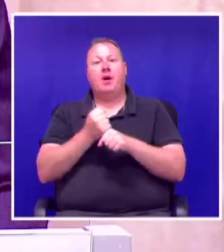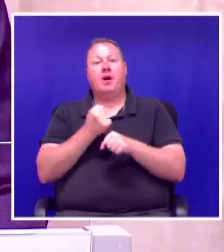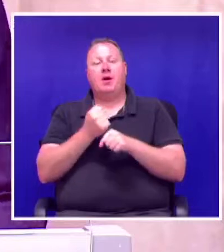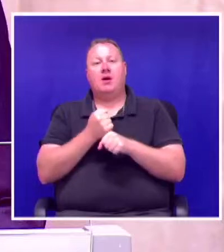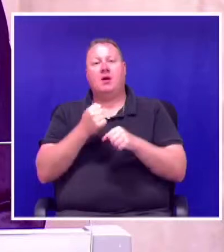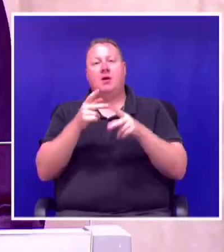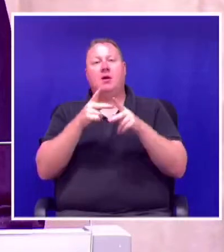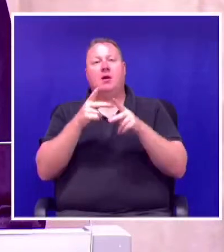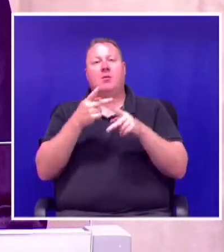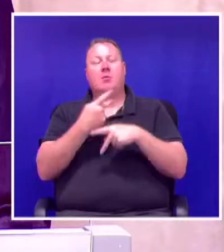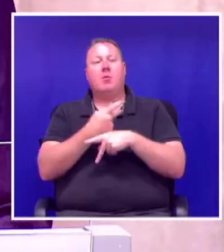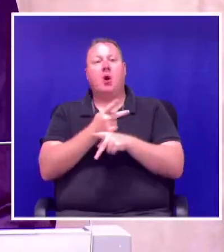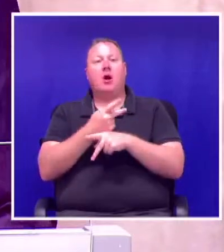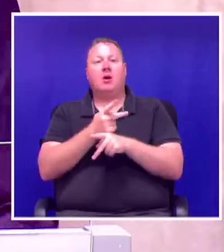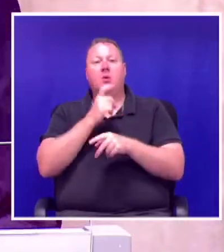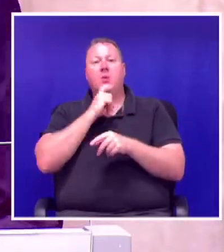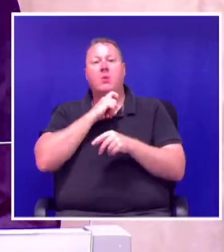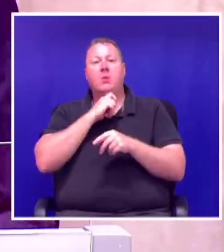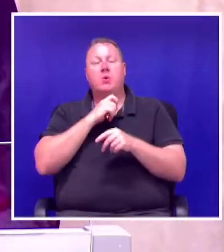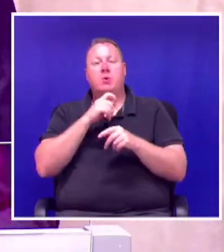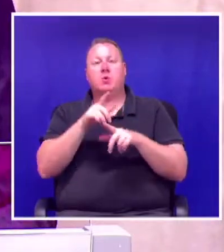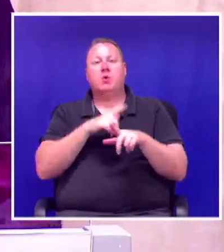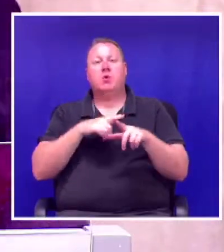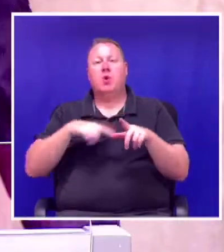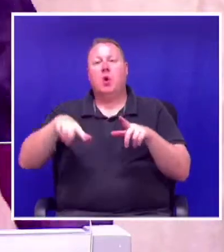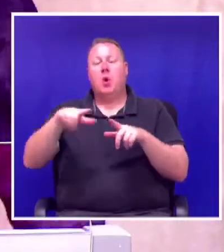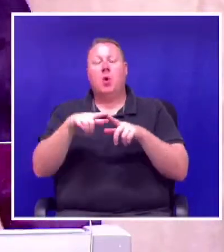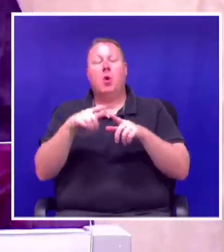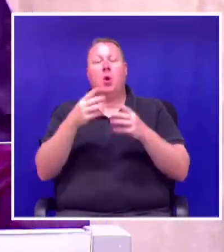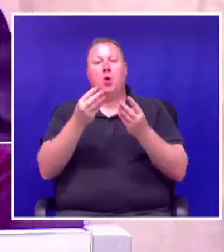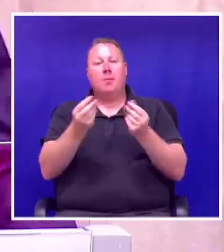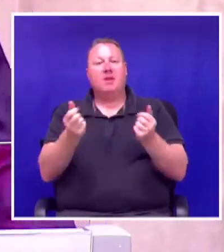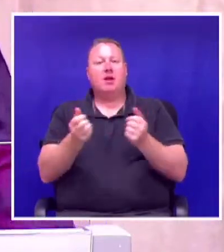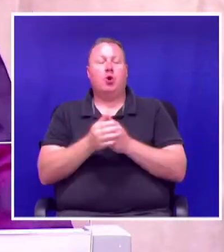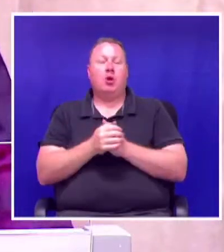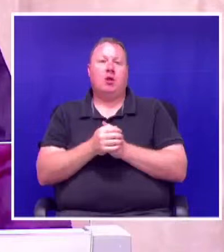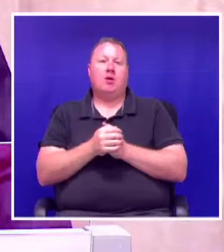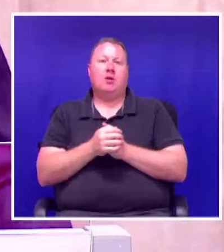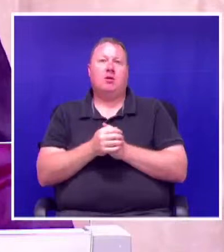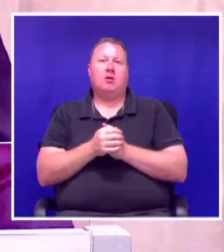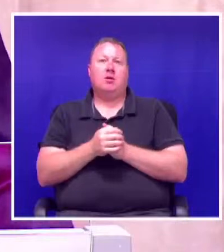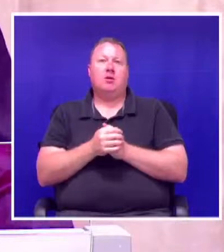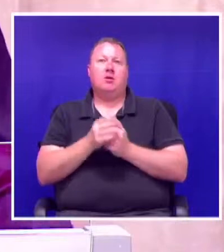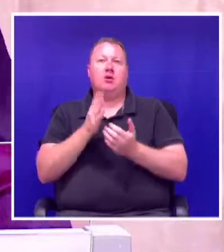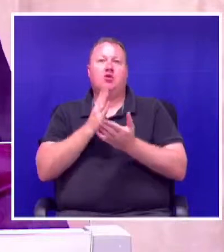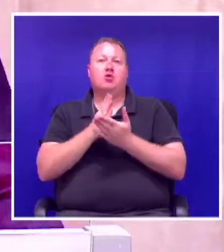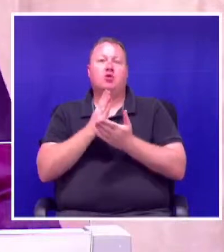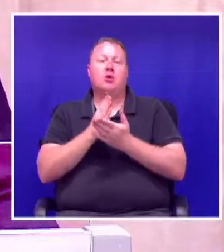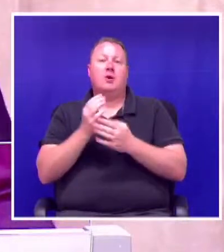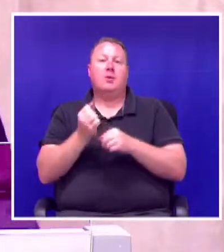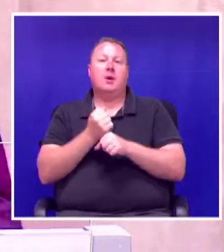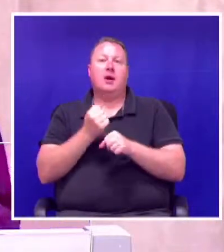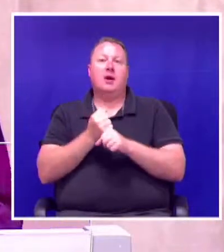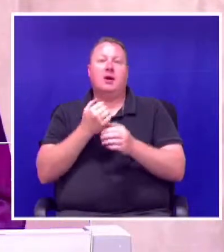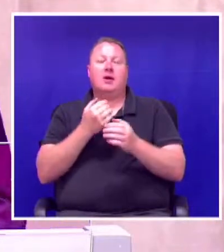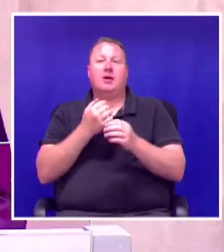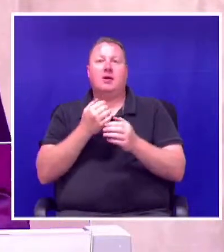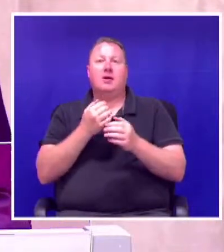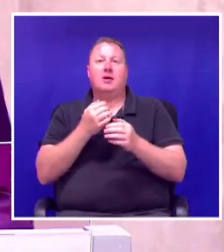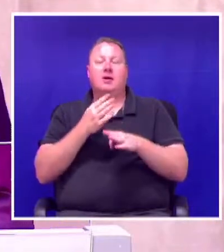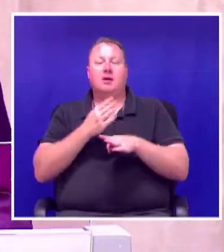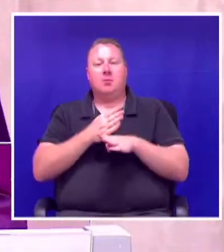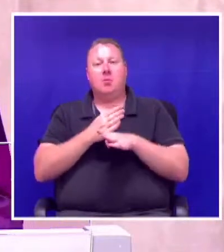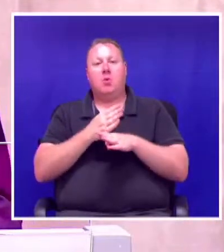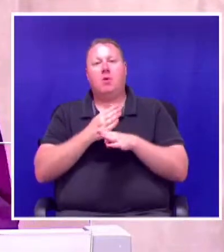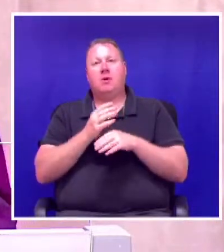goods using local materials, and making sure that they also can create